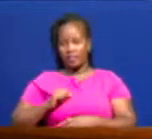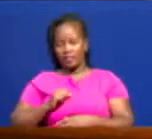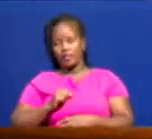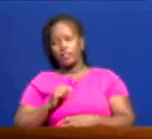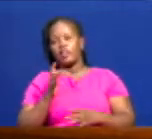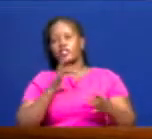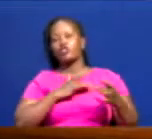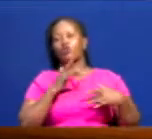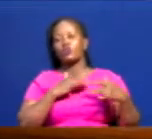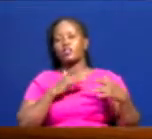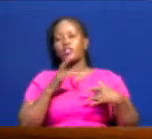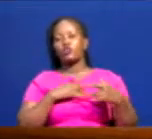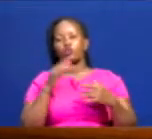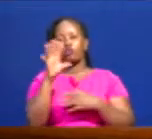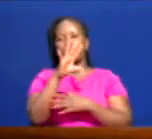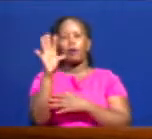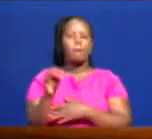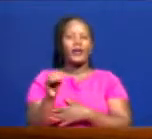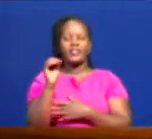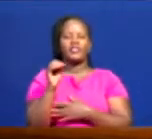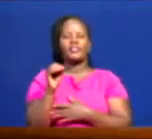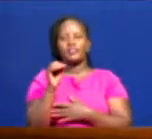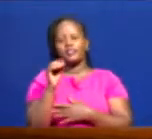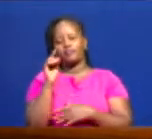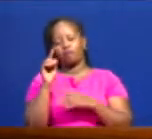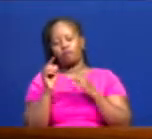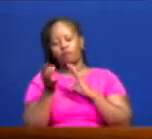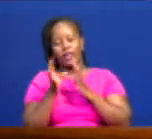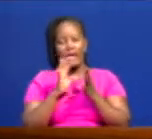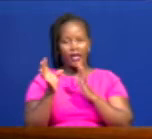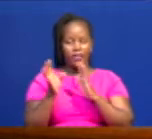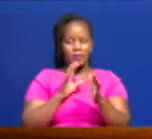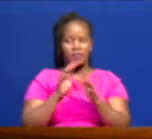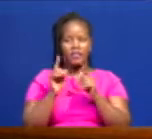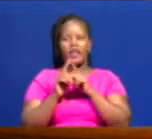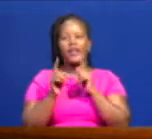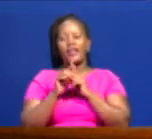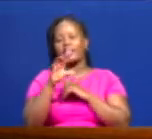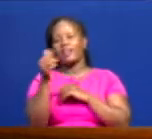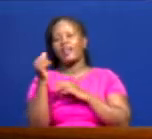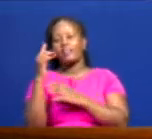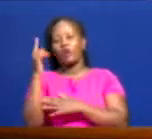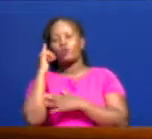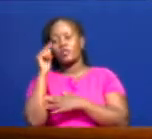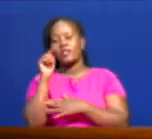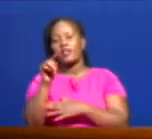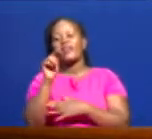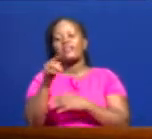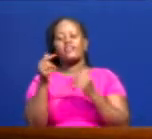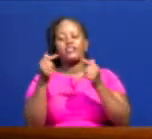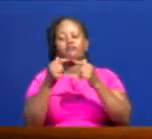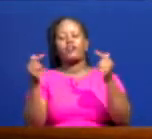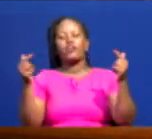the budget estimates and the Appropriation Act violated Article